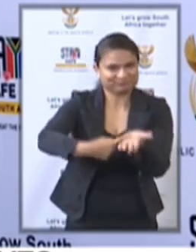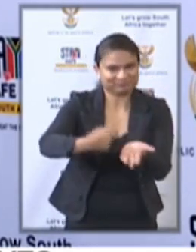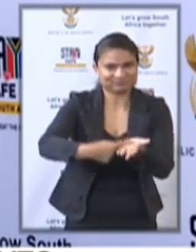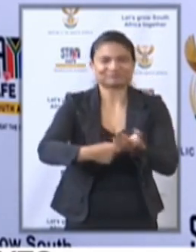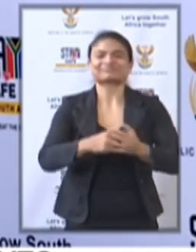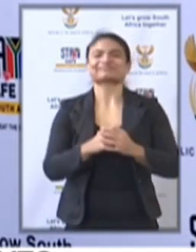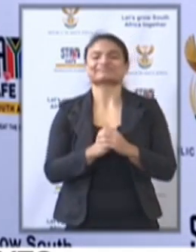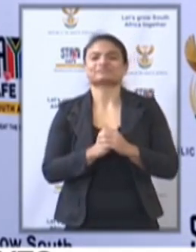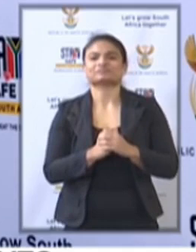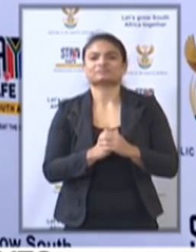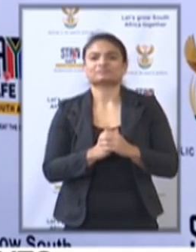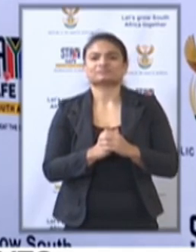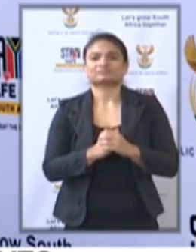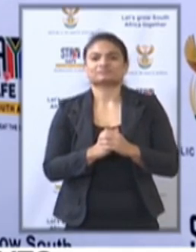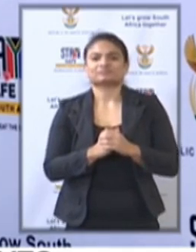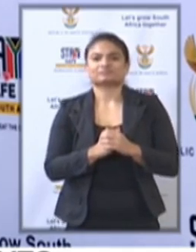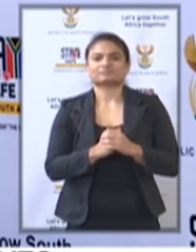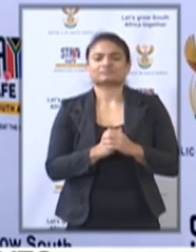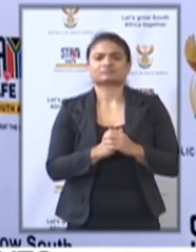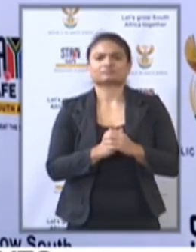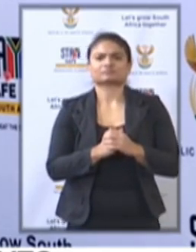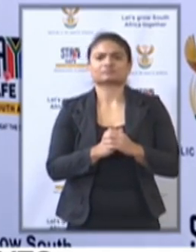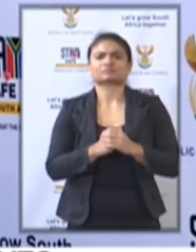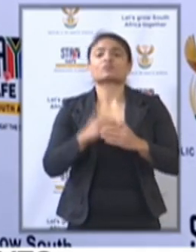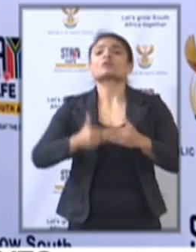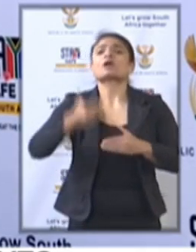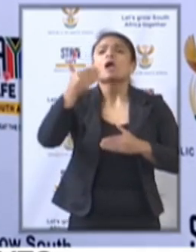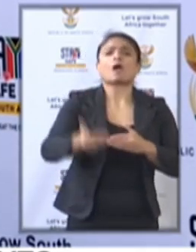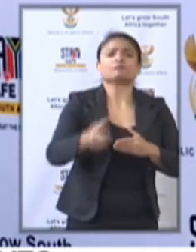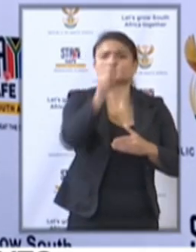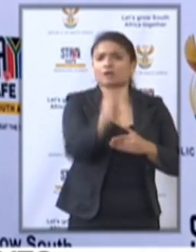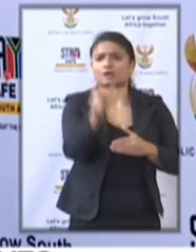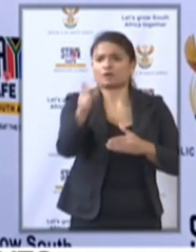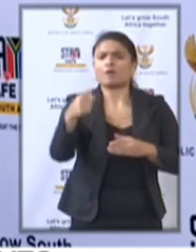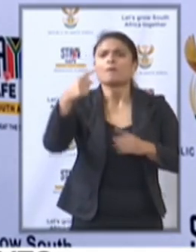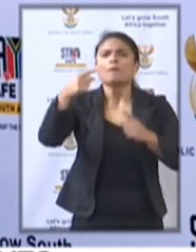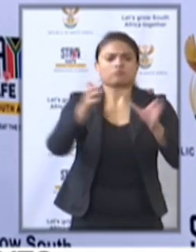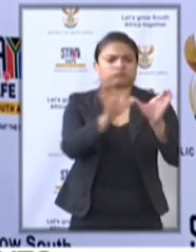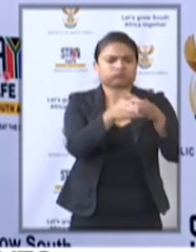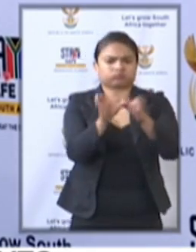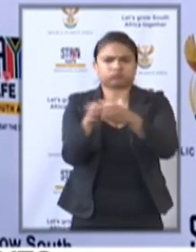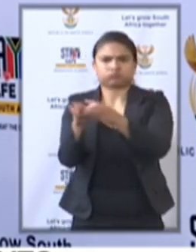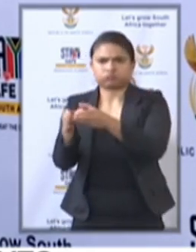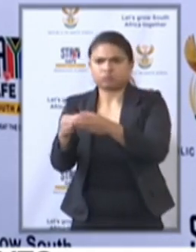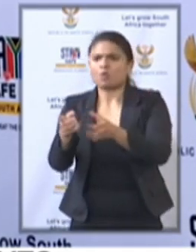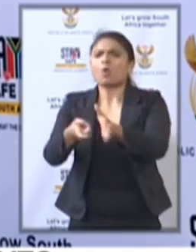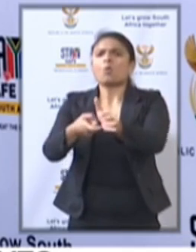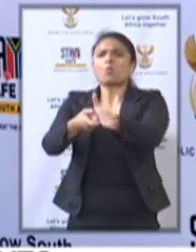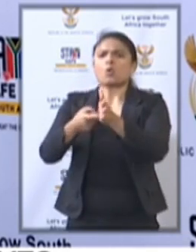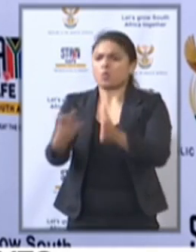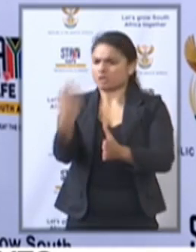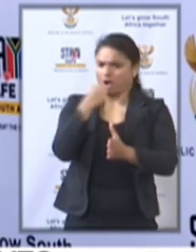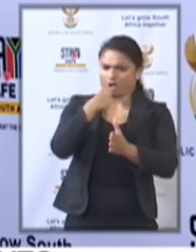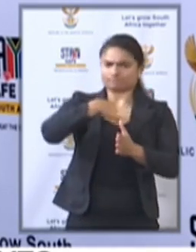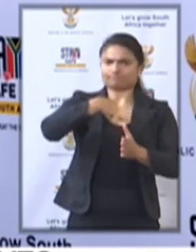Following a request from the Portfolio Committee on Higher Education, Science and Innovation, I have decided to